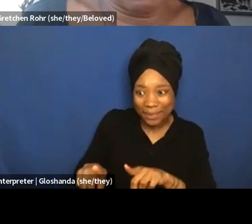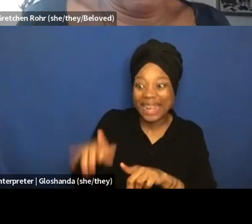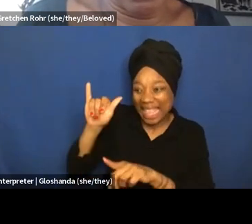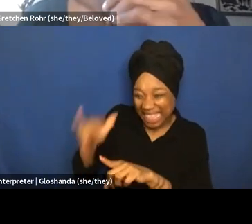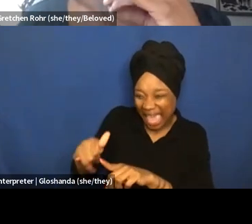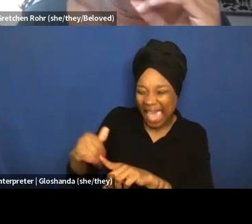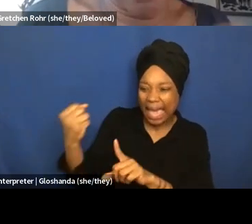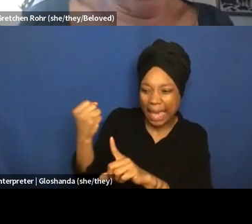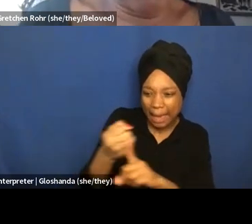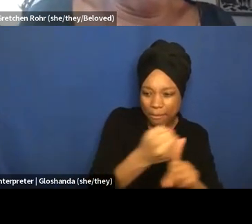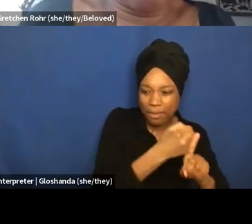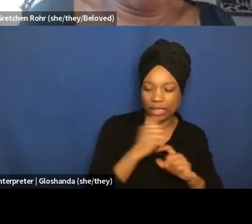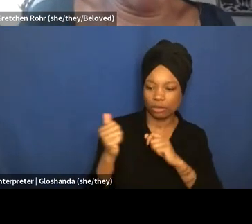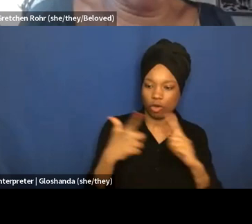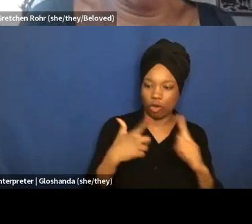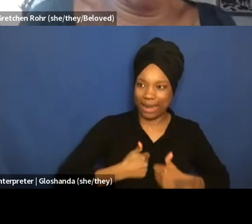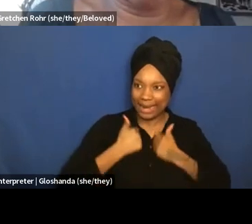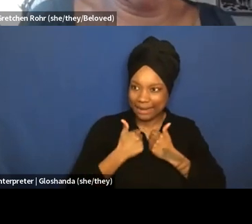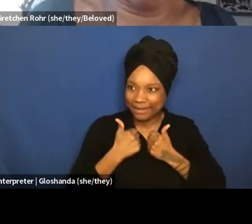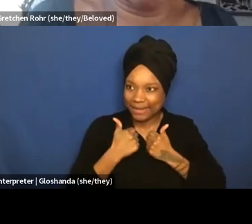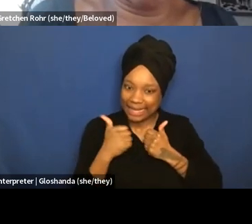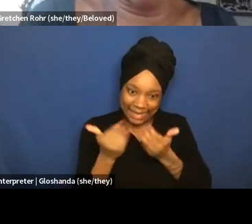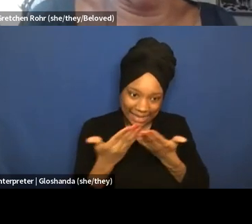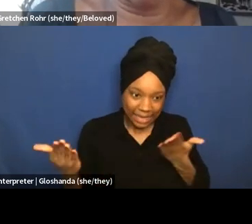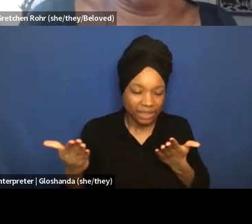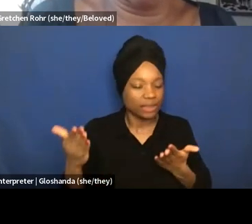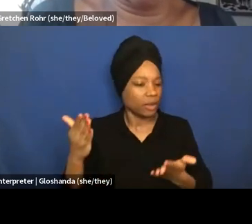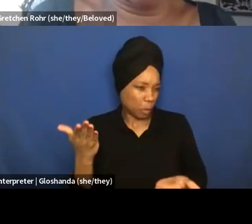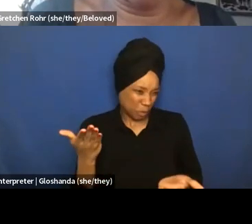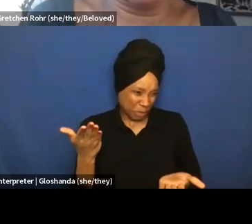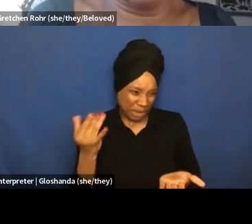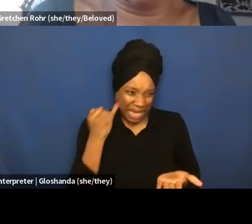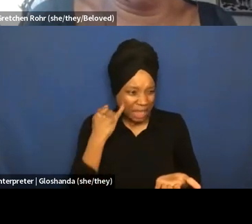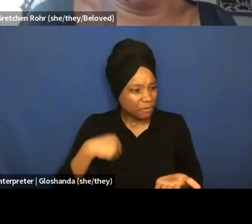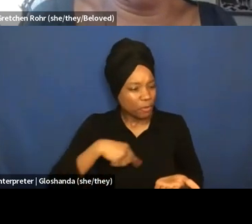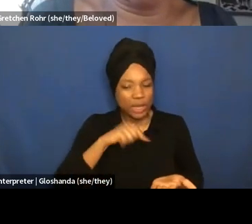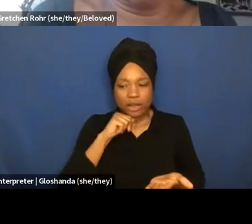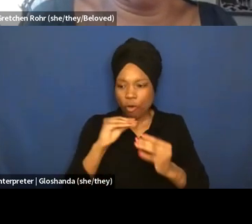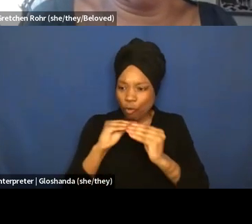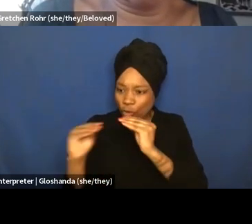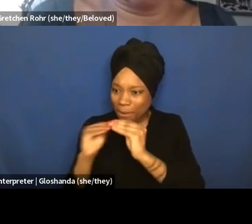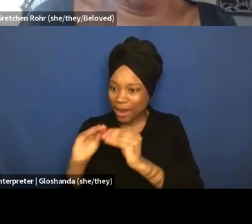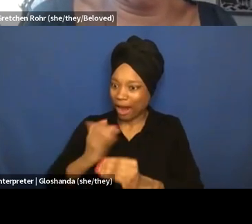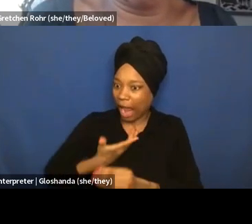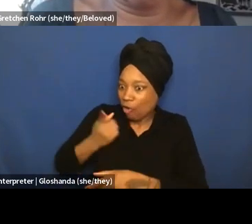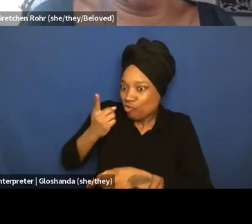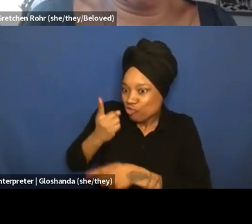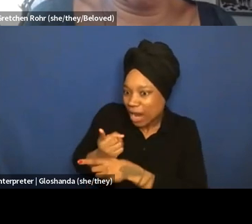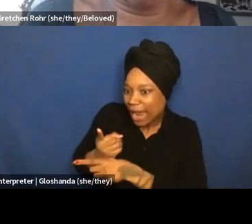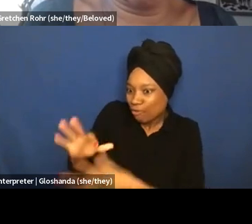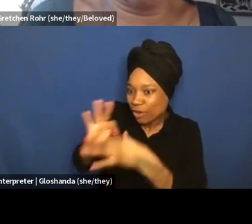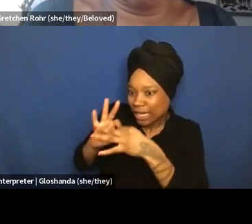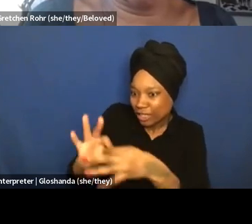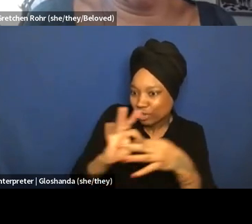beings. So there will absolutely be no liberation without repairing our right relationship as a species with